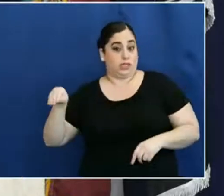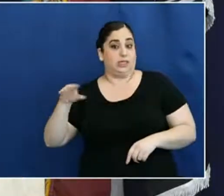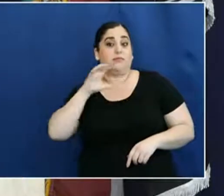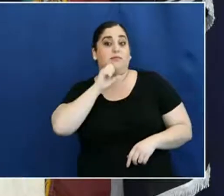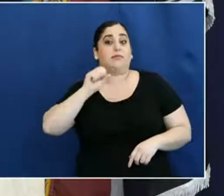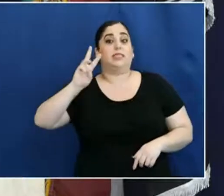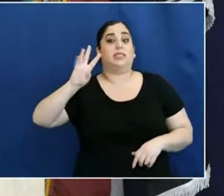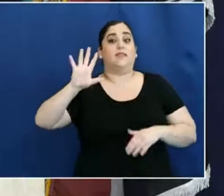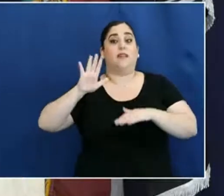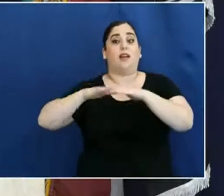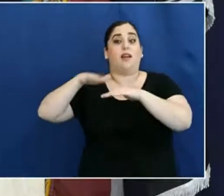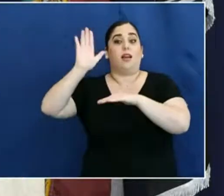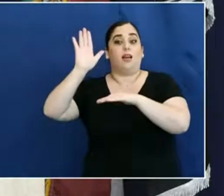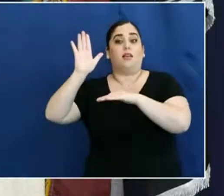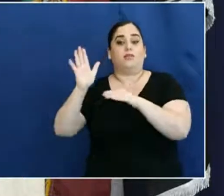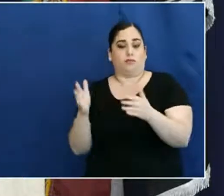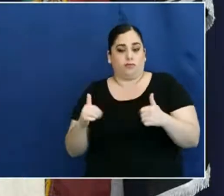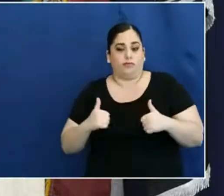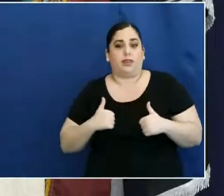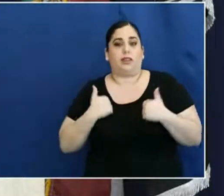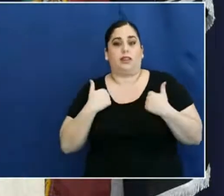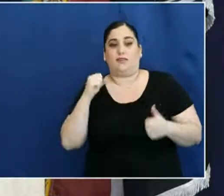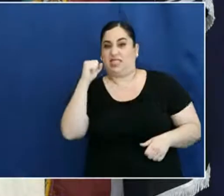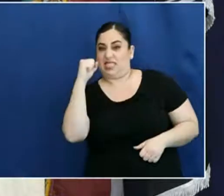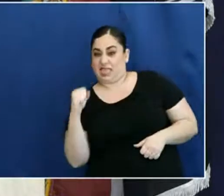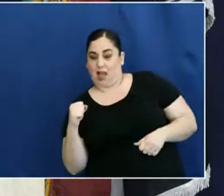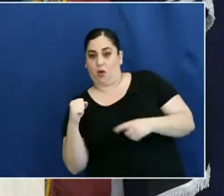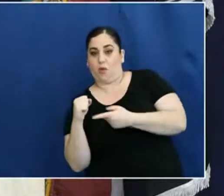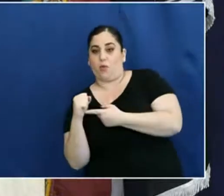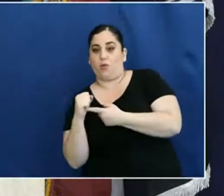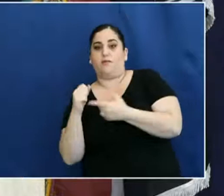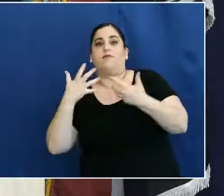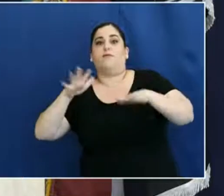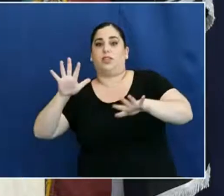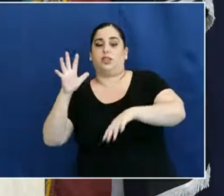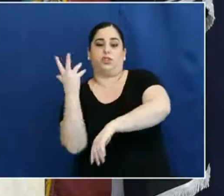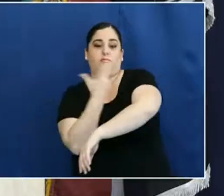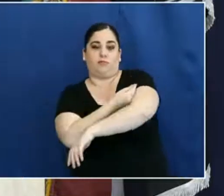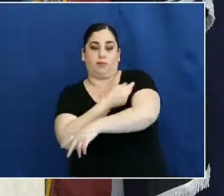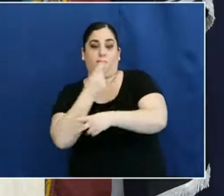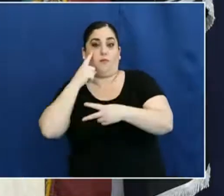Thank you. Thanks, Matt. Jonathan Wosen, San Diego Union Tribune.